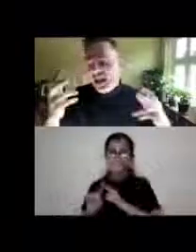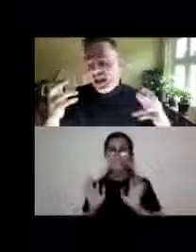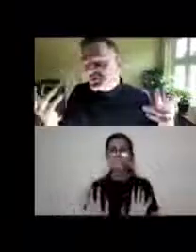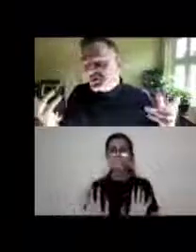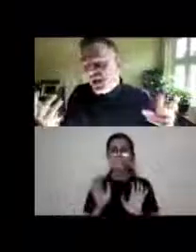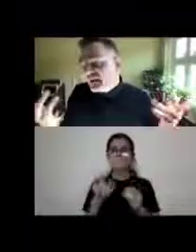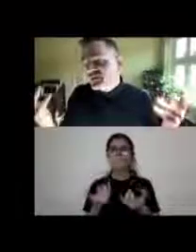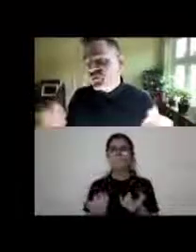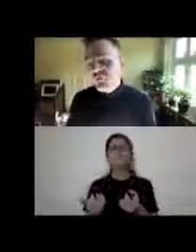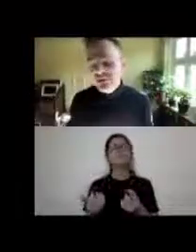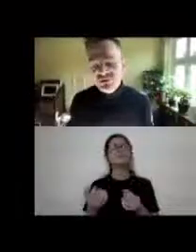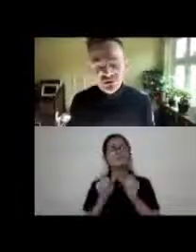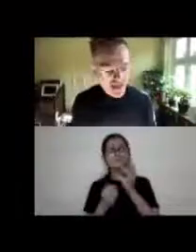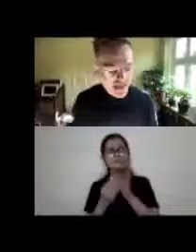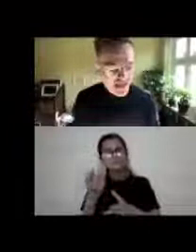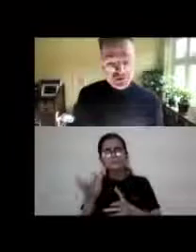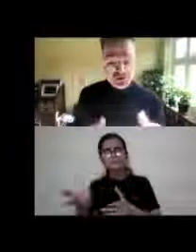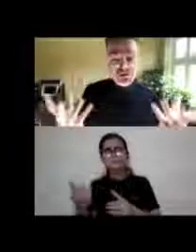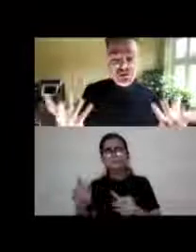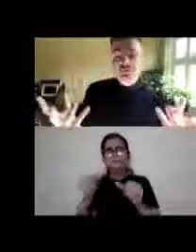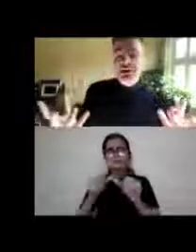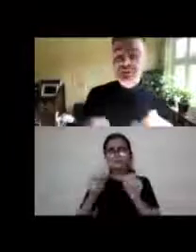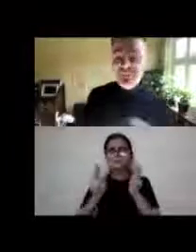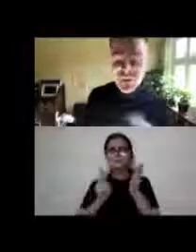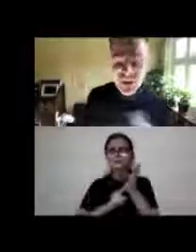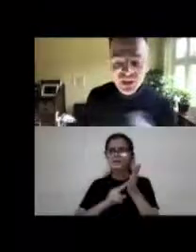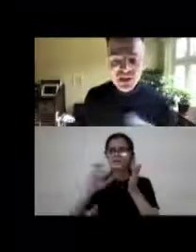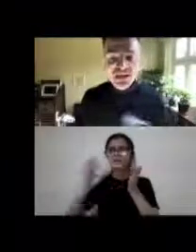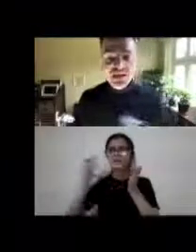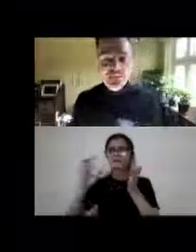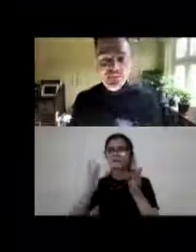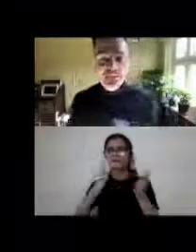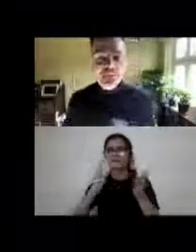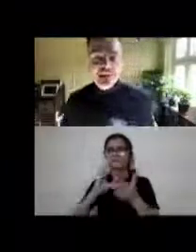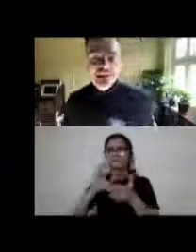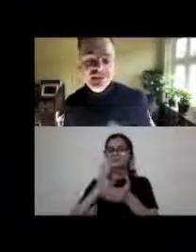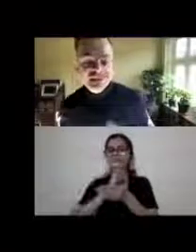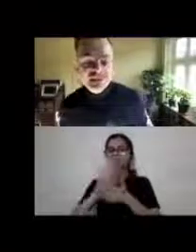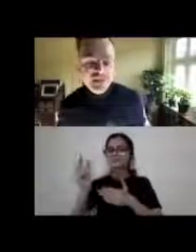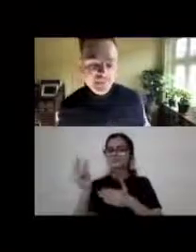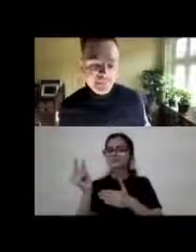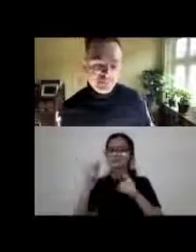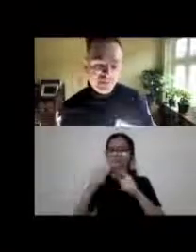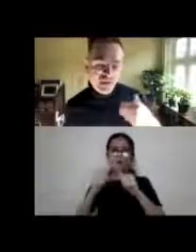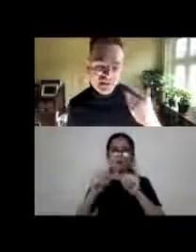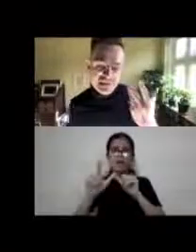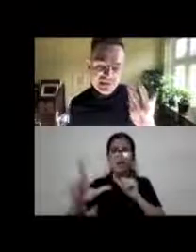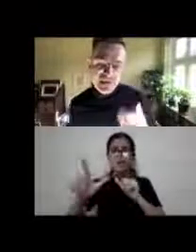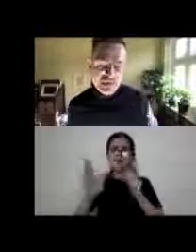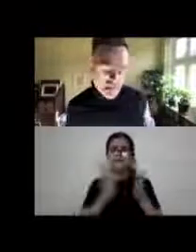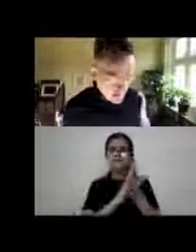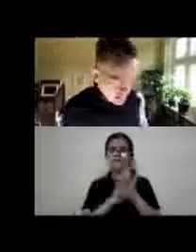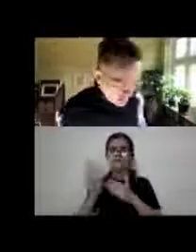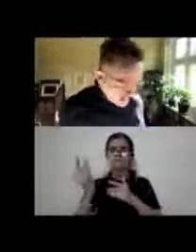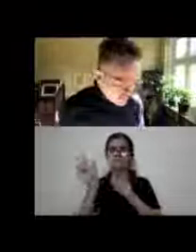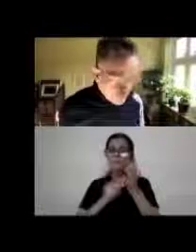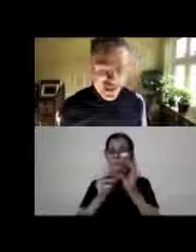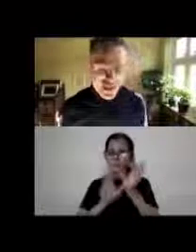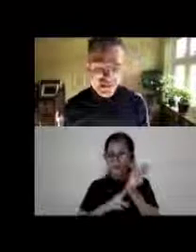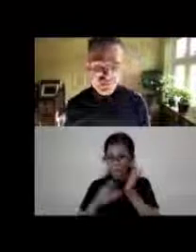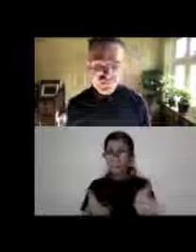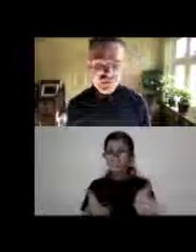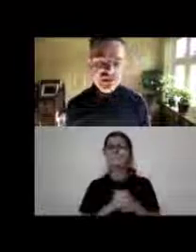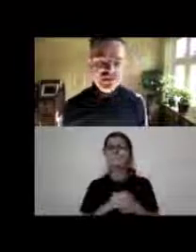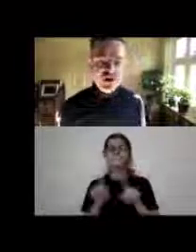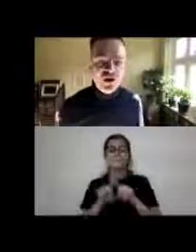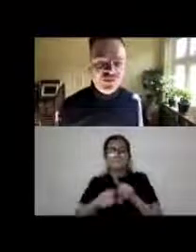Action Mensch, Action Human, is especially working